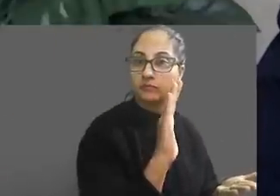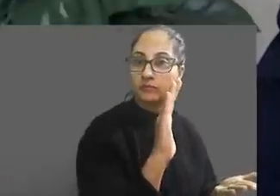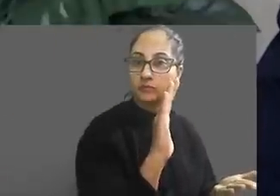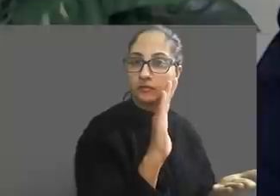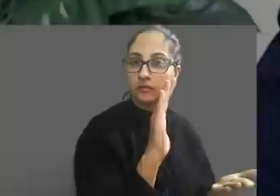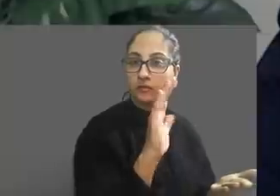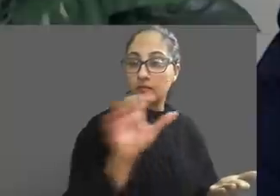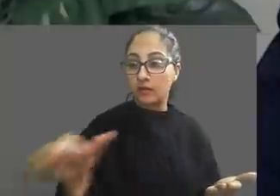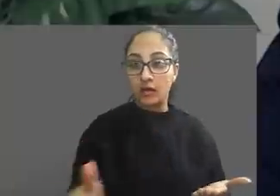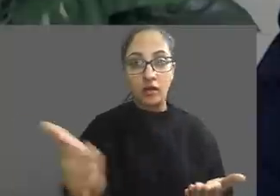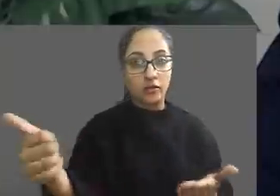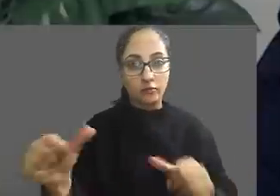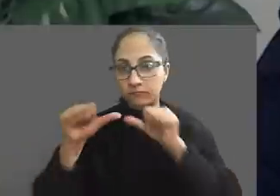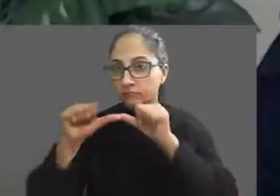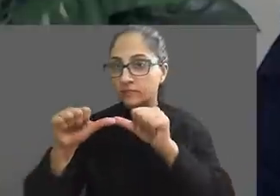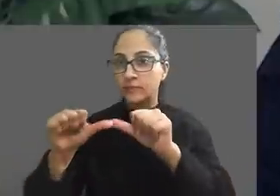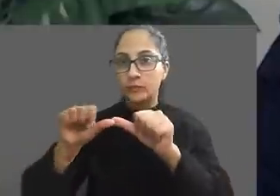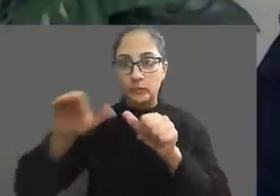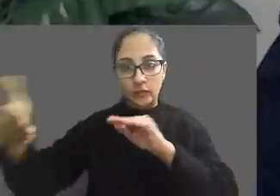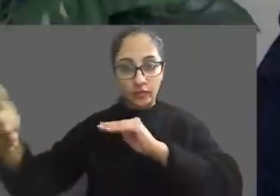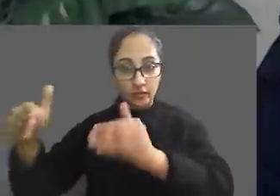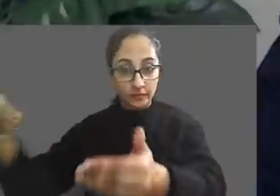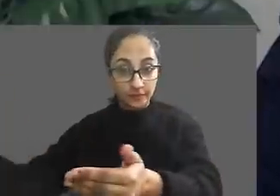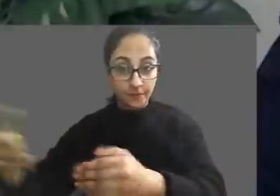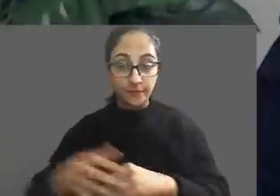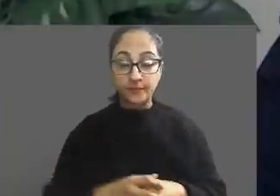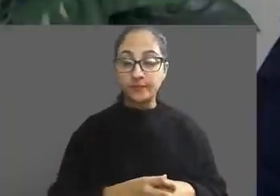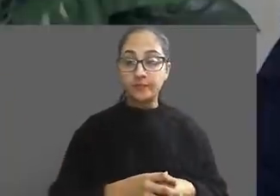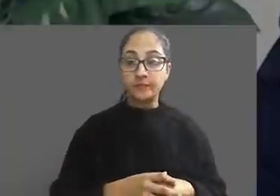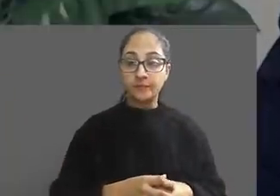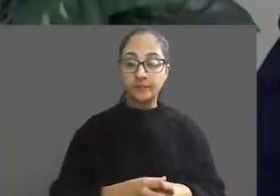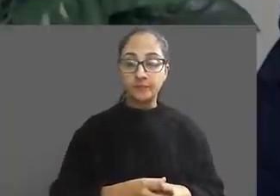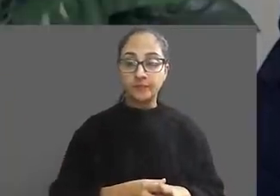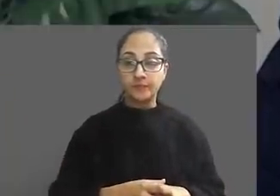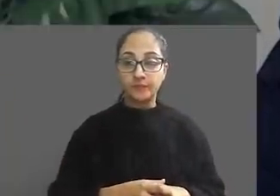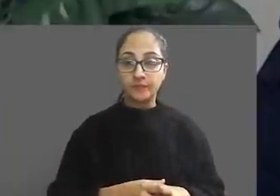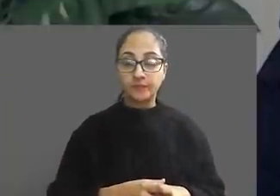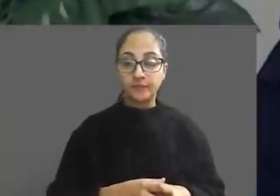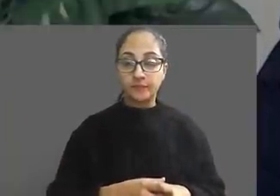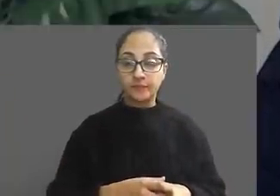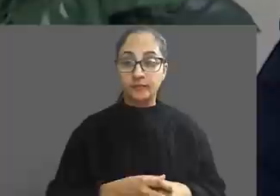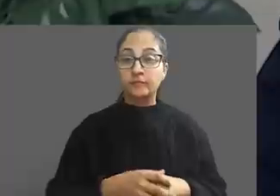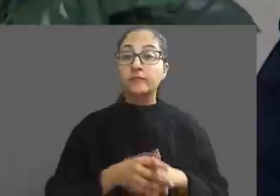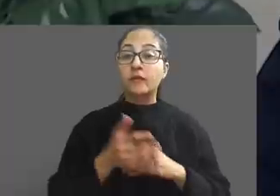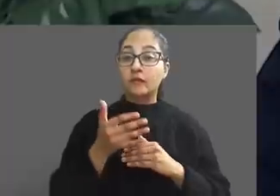far lower among Ismailis than in any other section of the community.